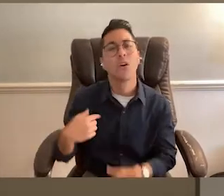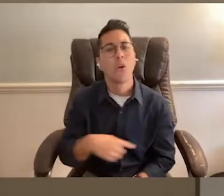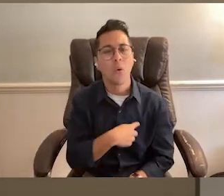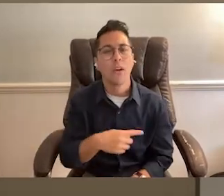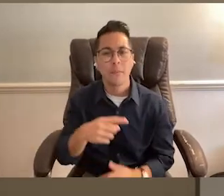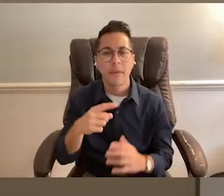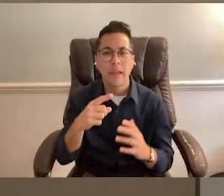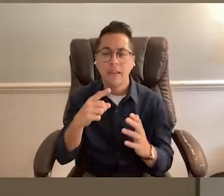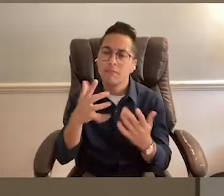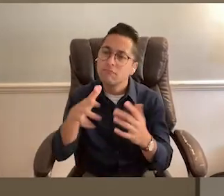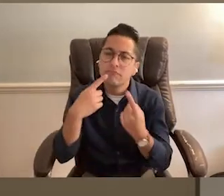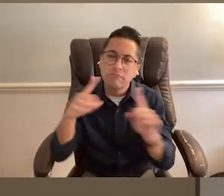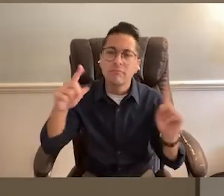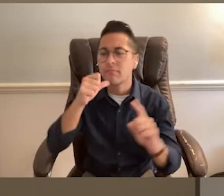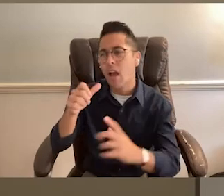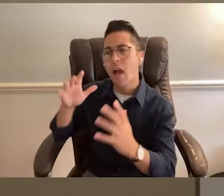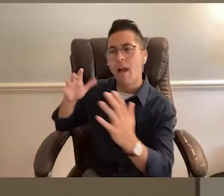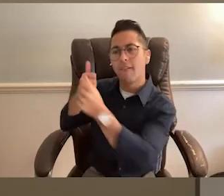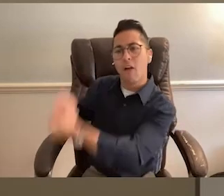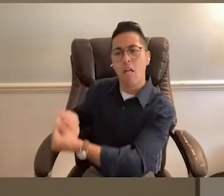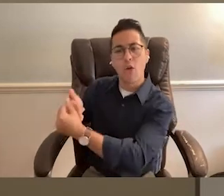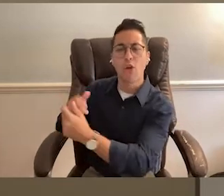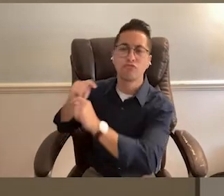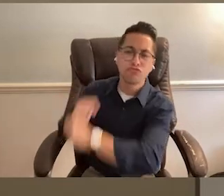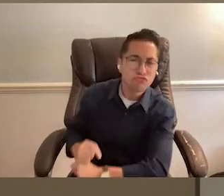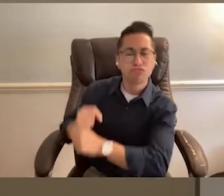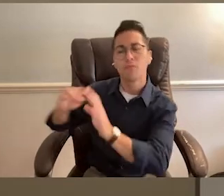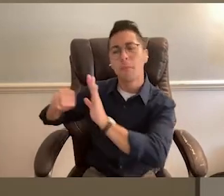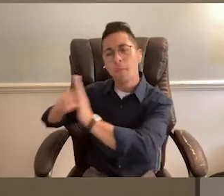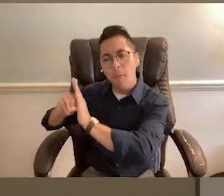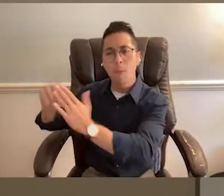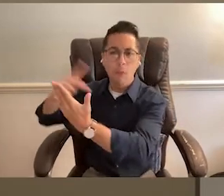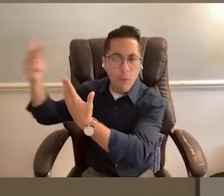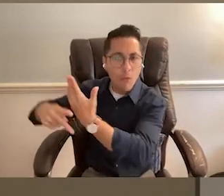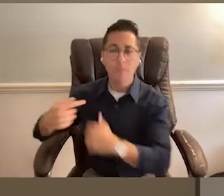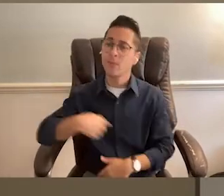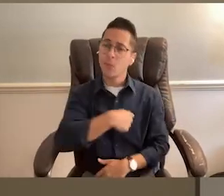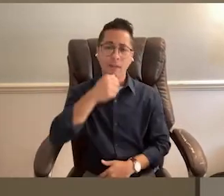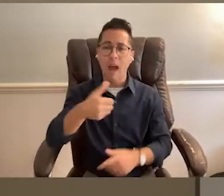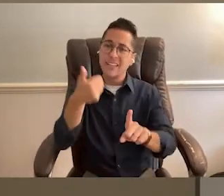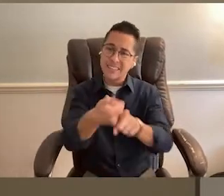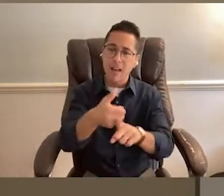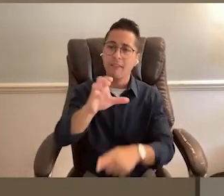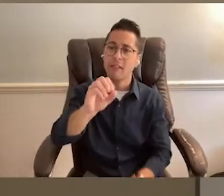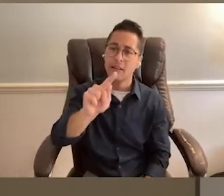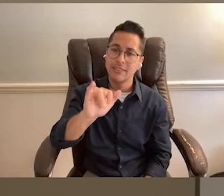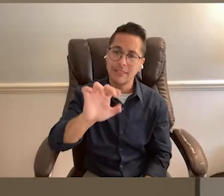Jacksonville in 2006. Our pilot year we had 3 students, now we have around 30, so we've grown quite a